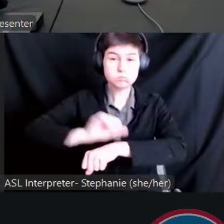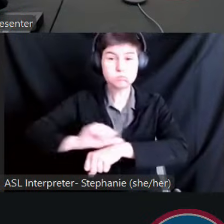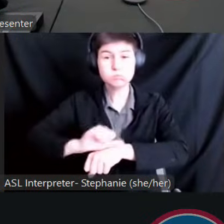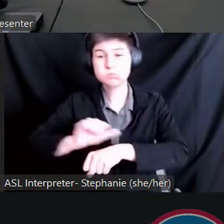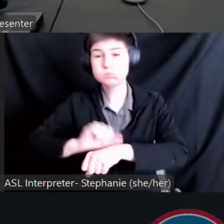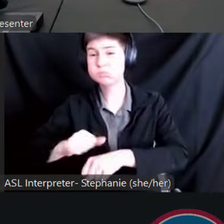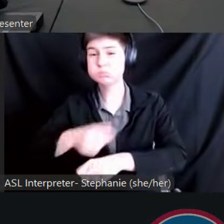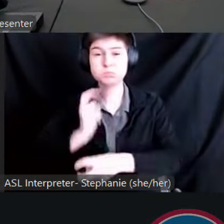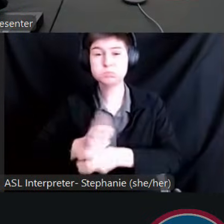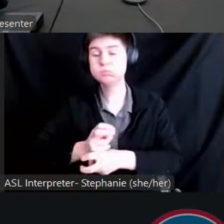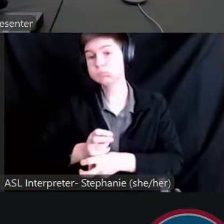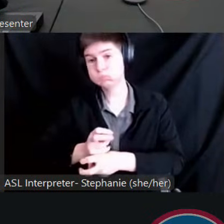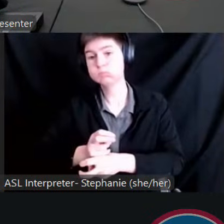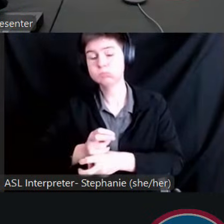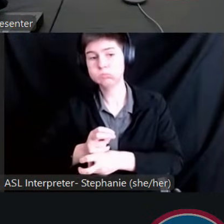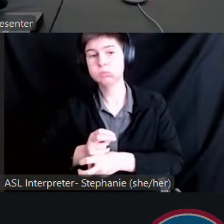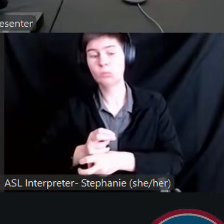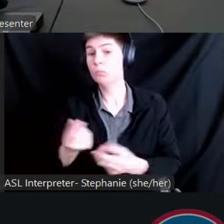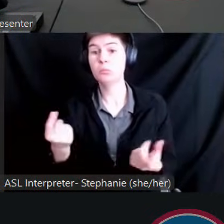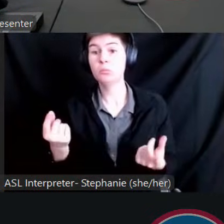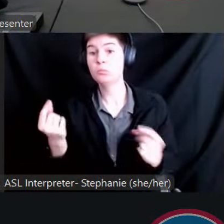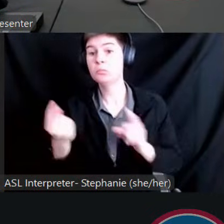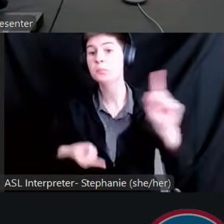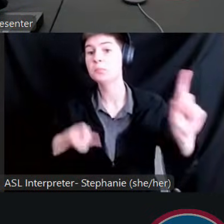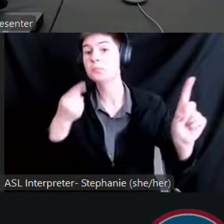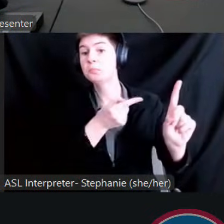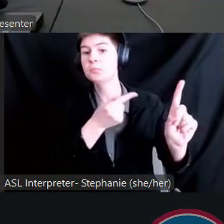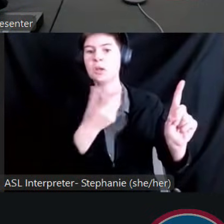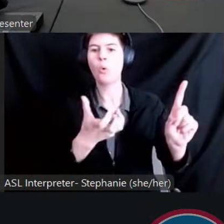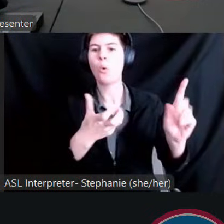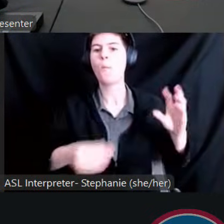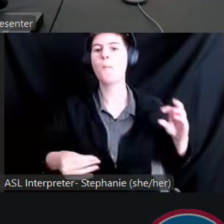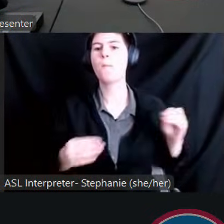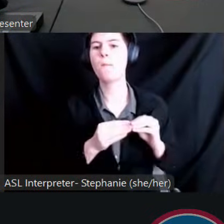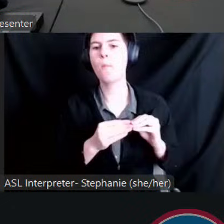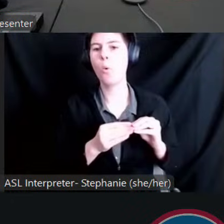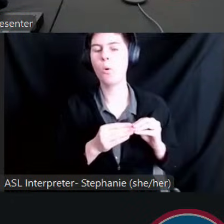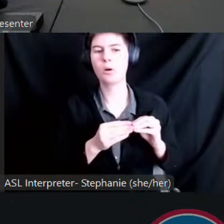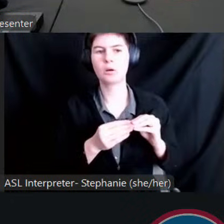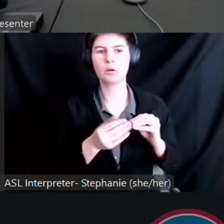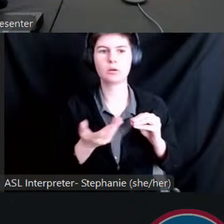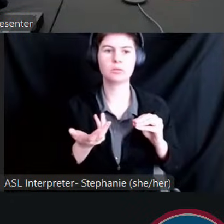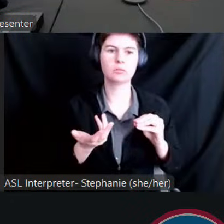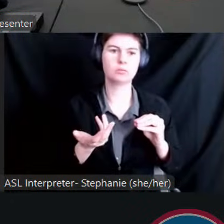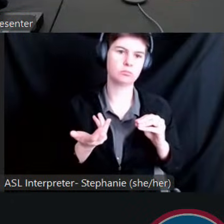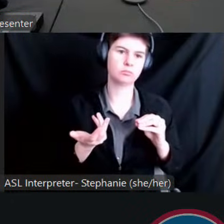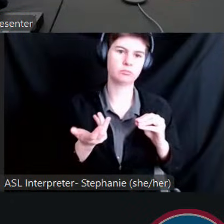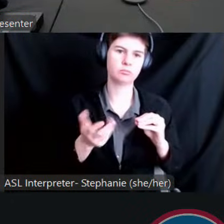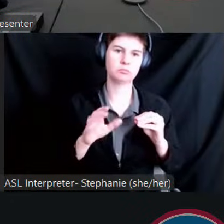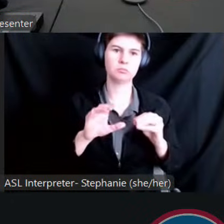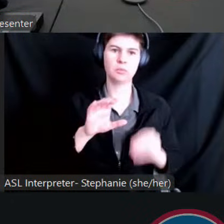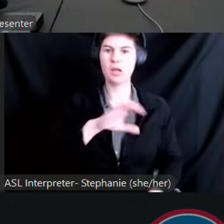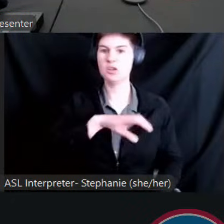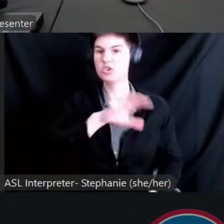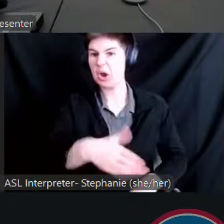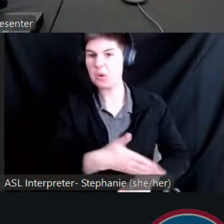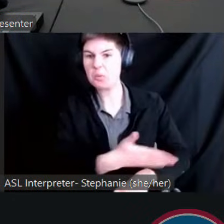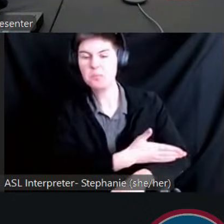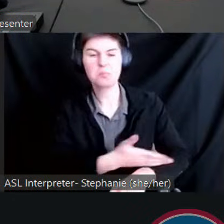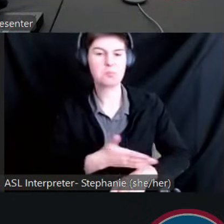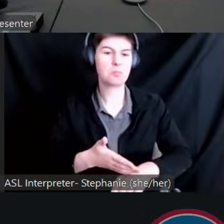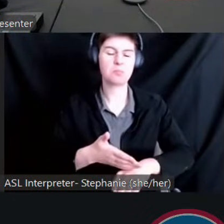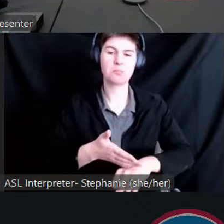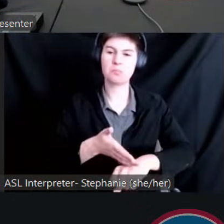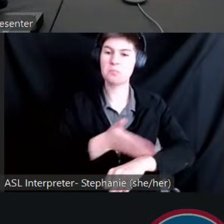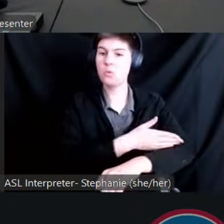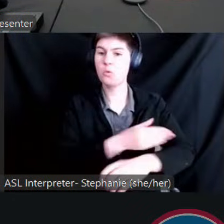in a goal to do more. Chicago lags peers in the amount of bus infrastructure. A lot